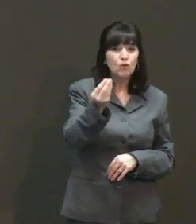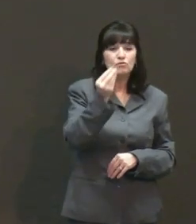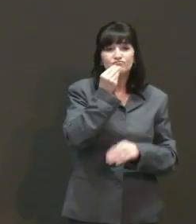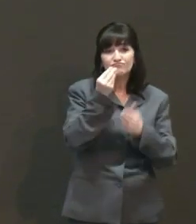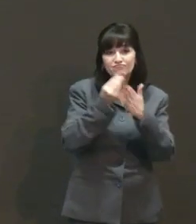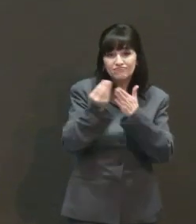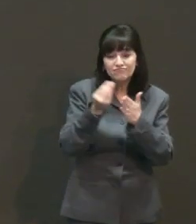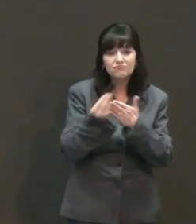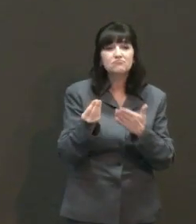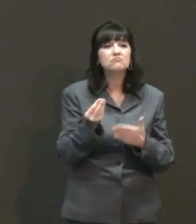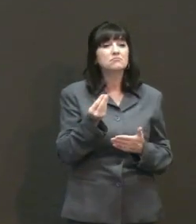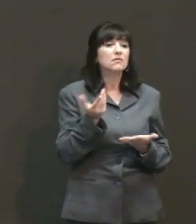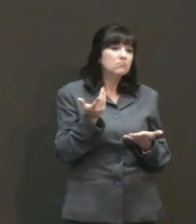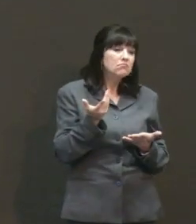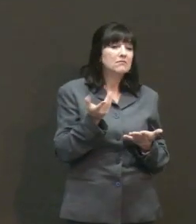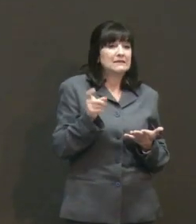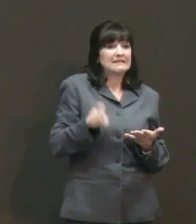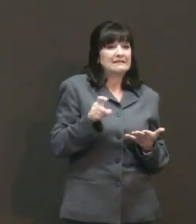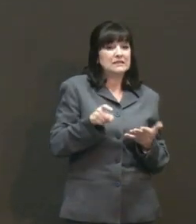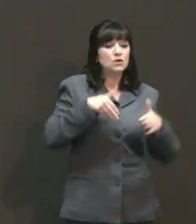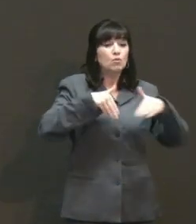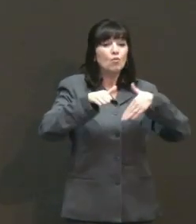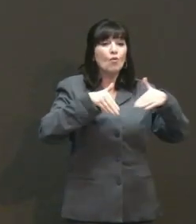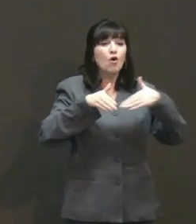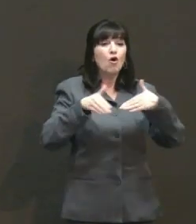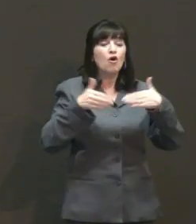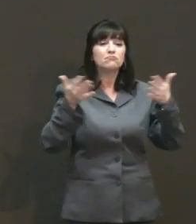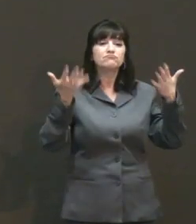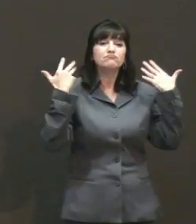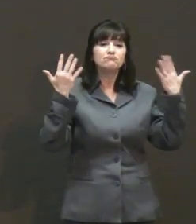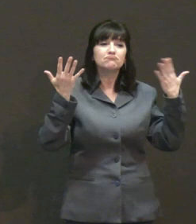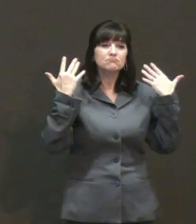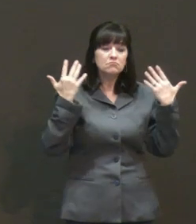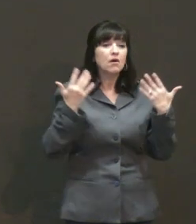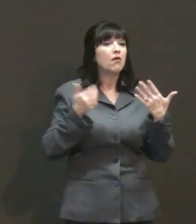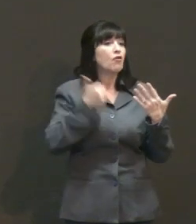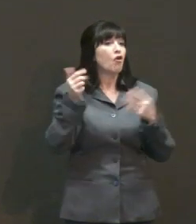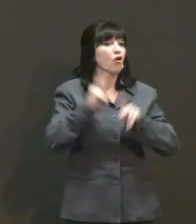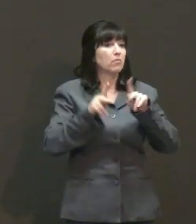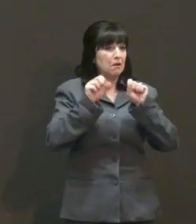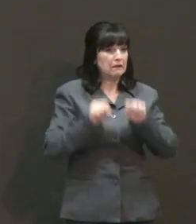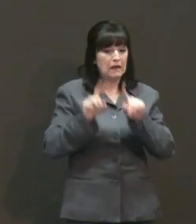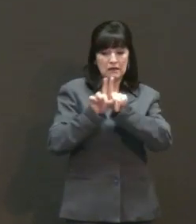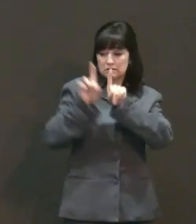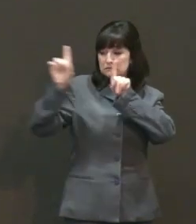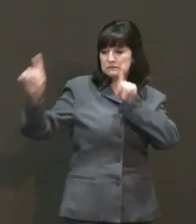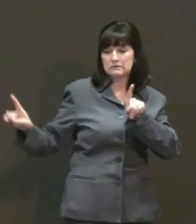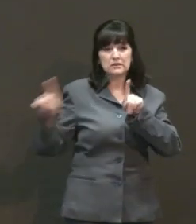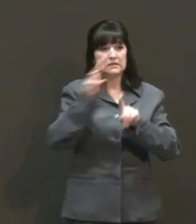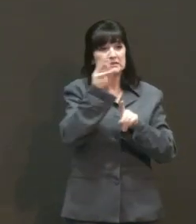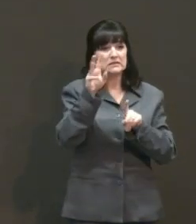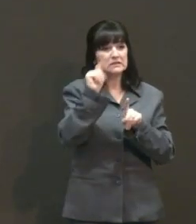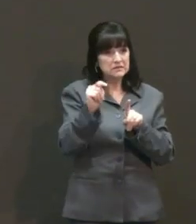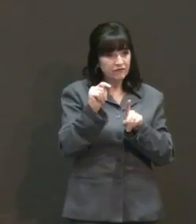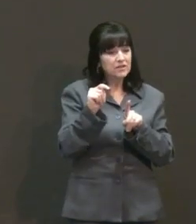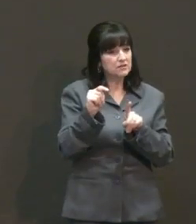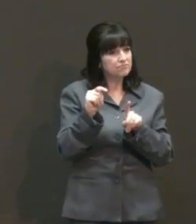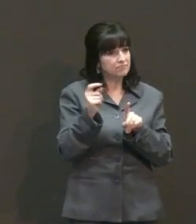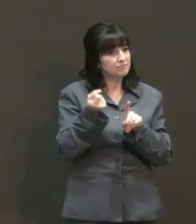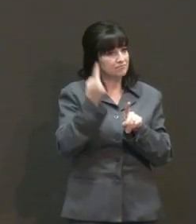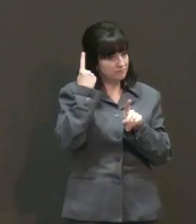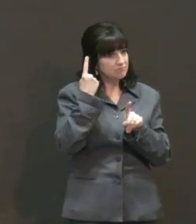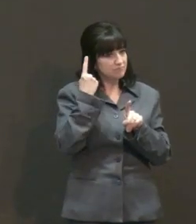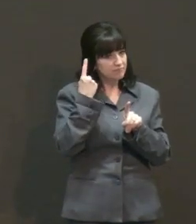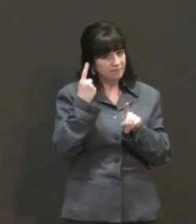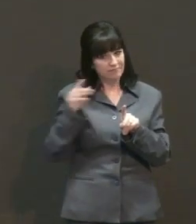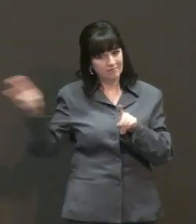in the fresh air by yourself or with somebody who's 6 feet apart. Your actions affect your neighbors, and your